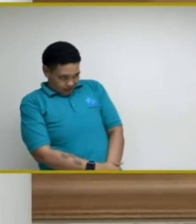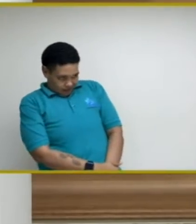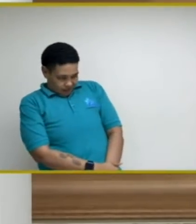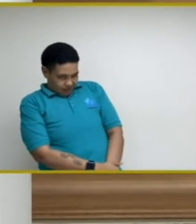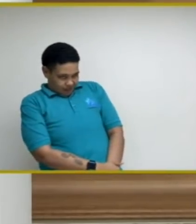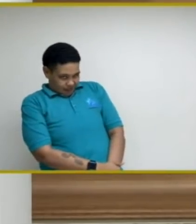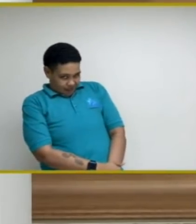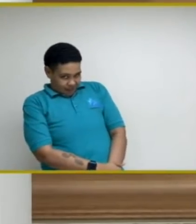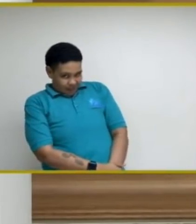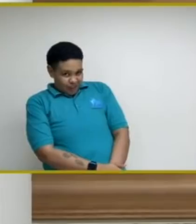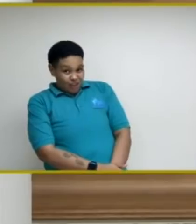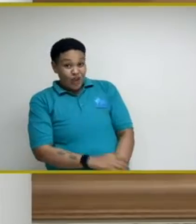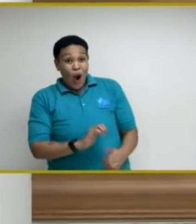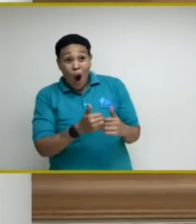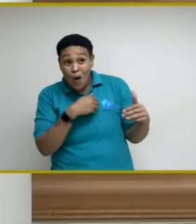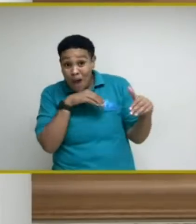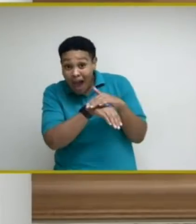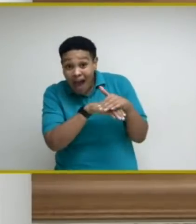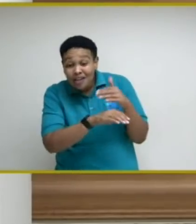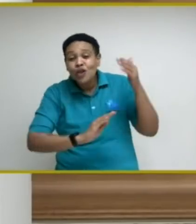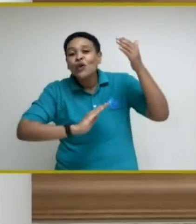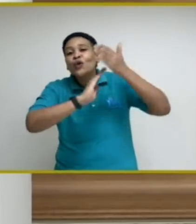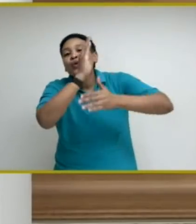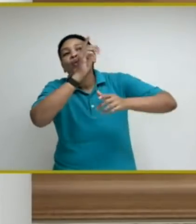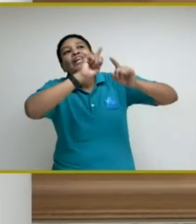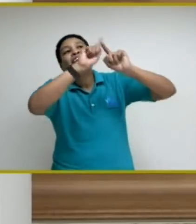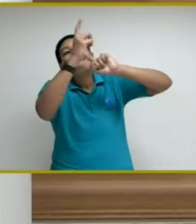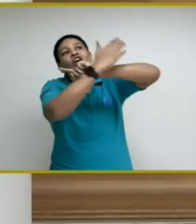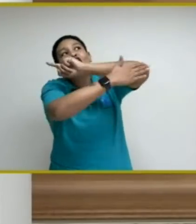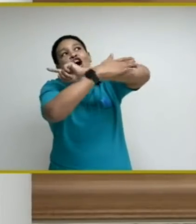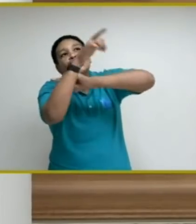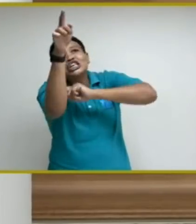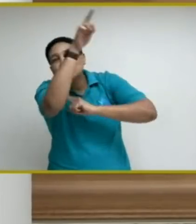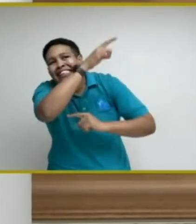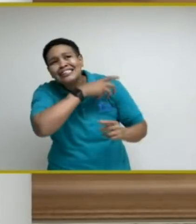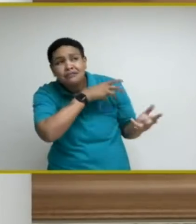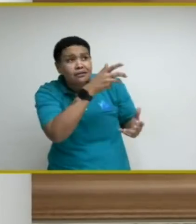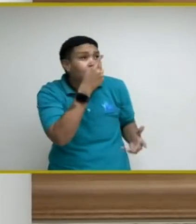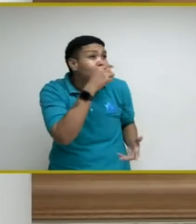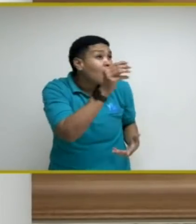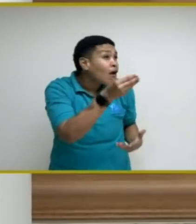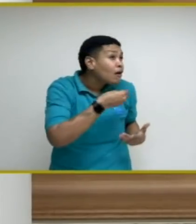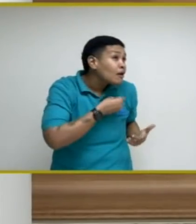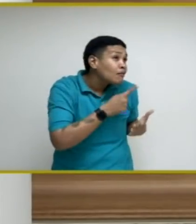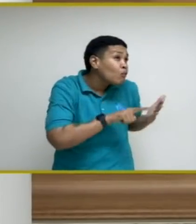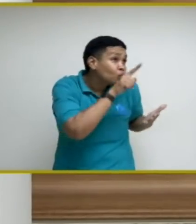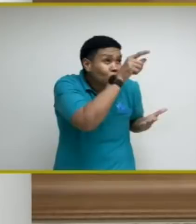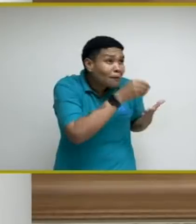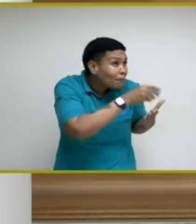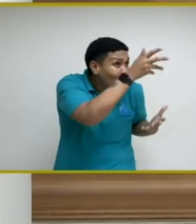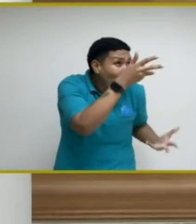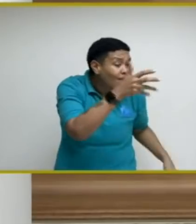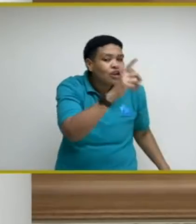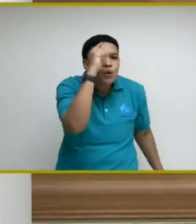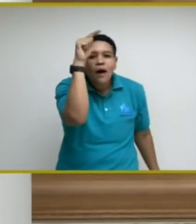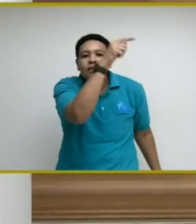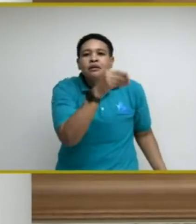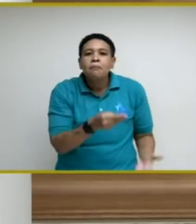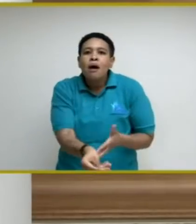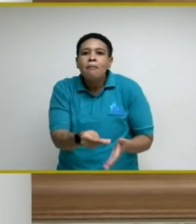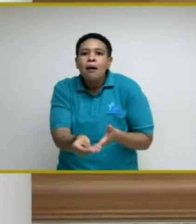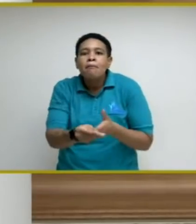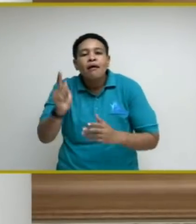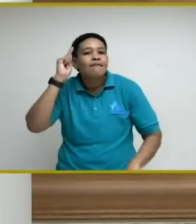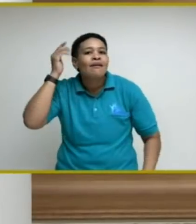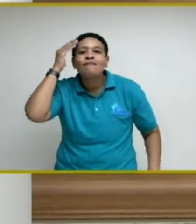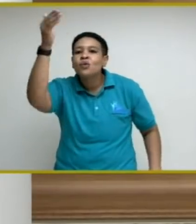in play, which is diplomatic conversation, a willingness to gift, and then, of course, the logistics that accompanies that.